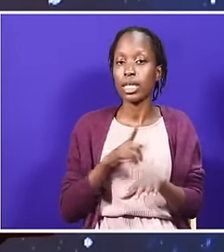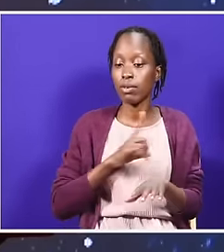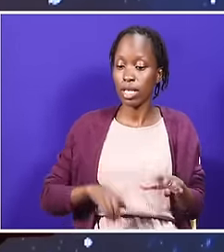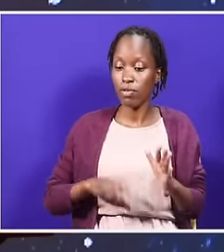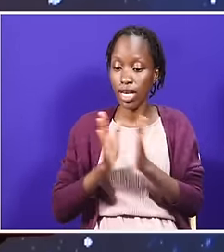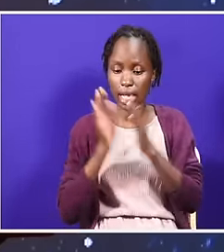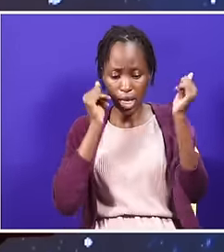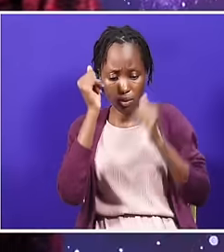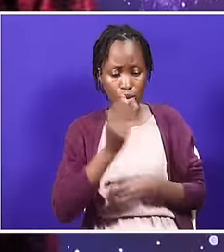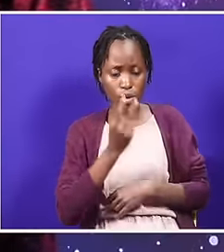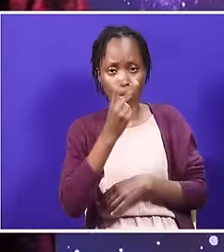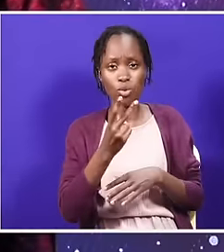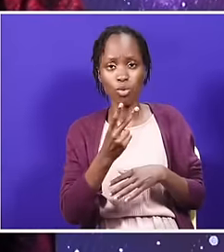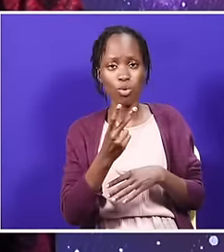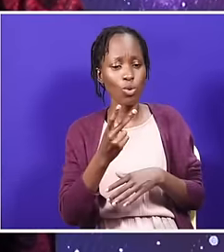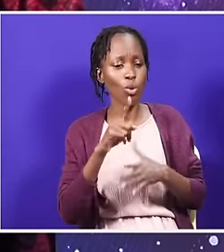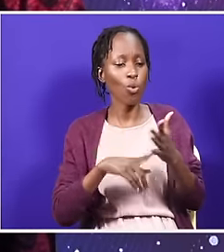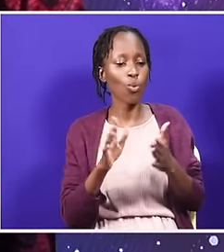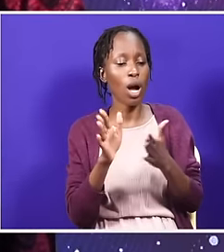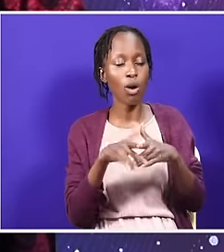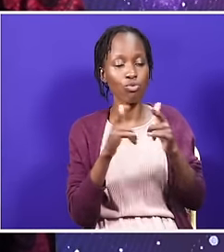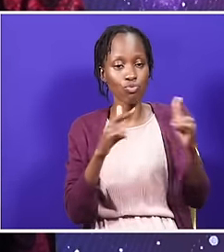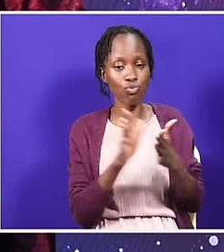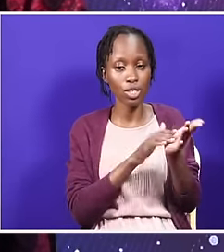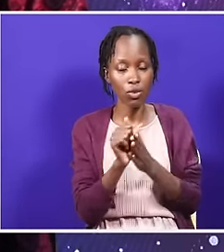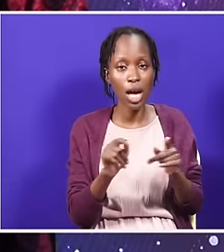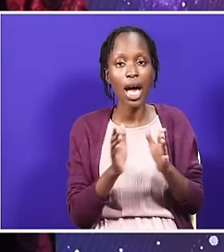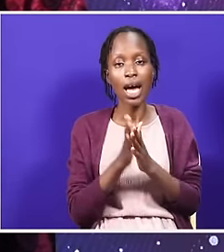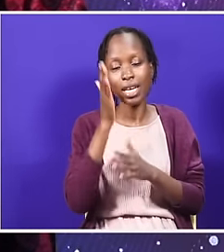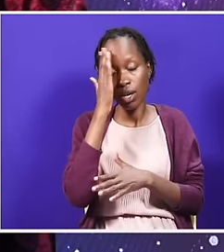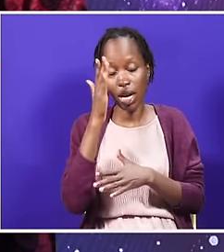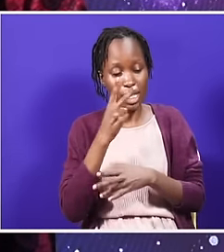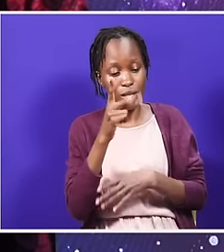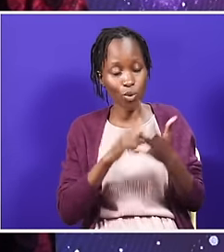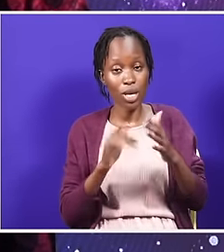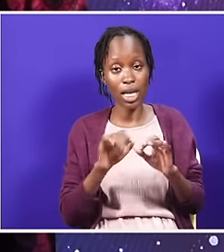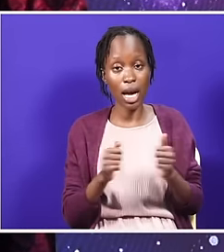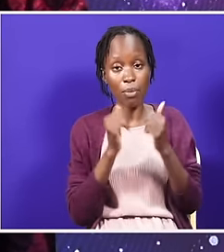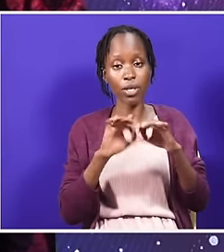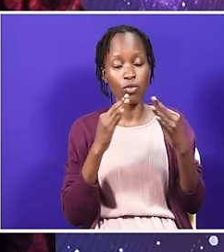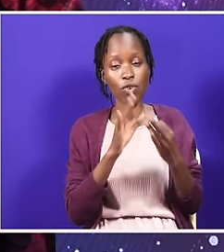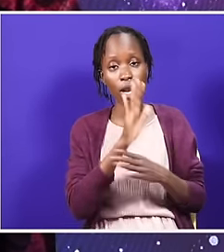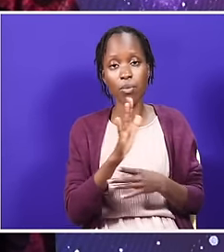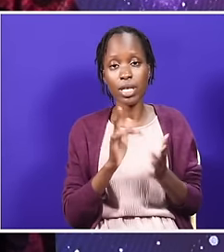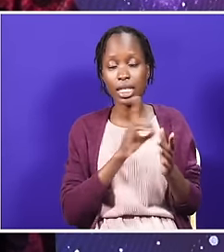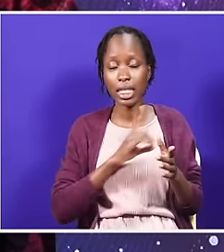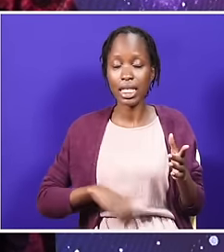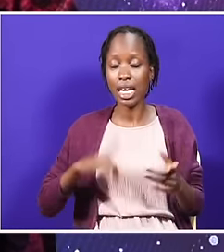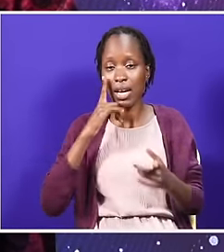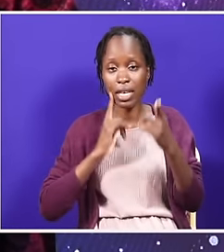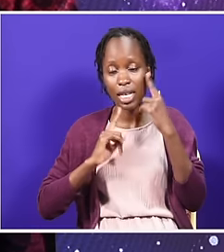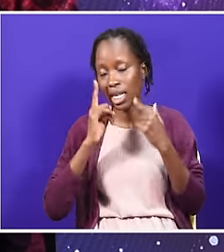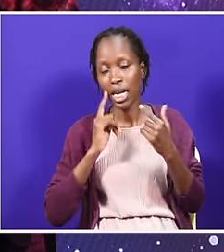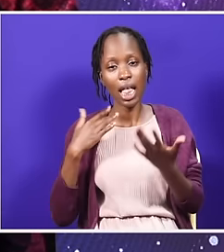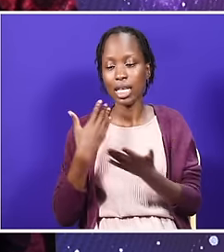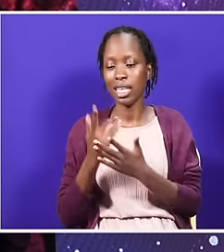David and his men saw the ruins and realized what had happened to their families, they wept until they